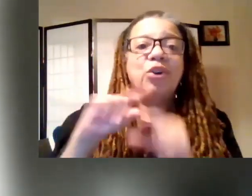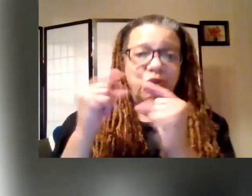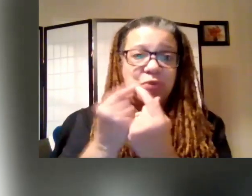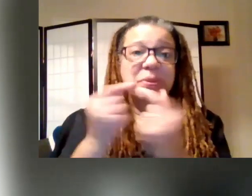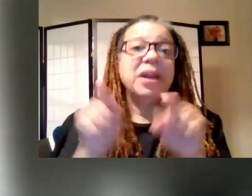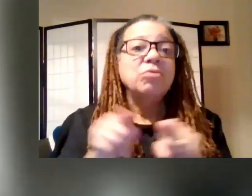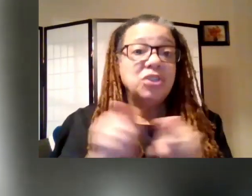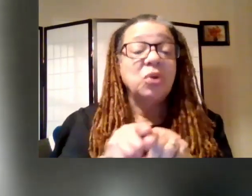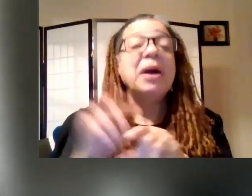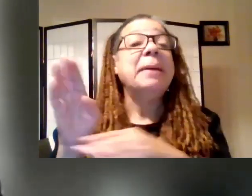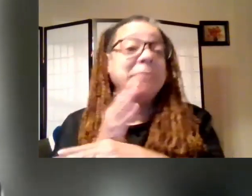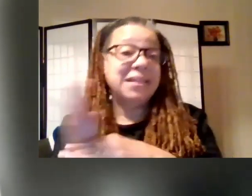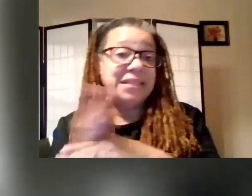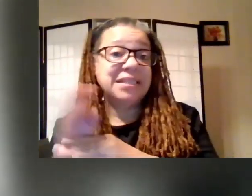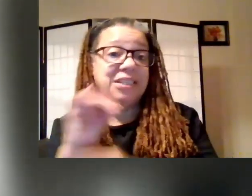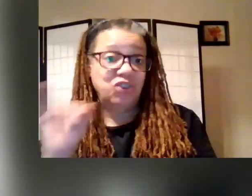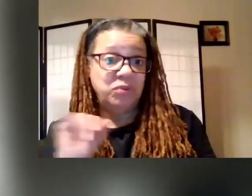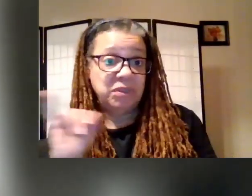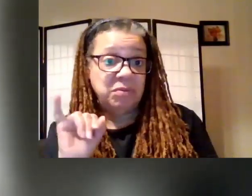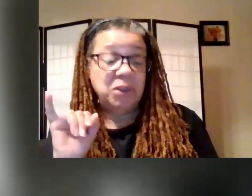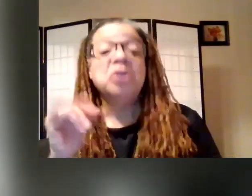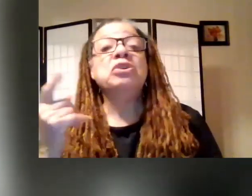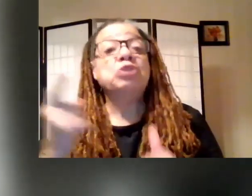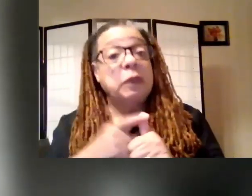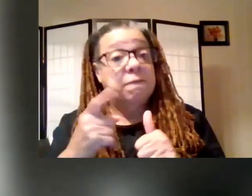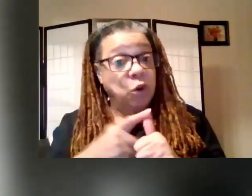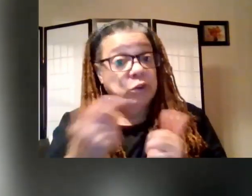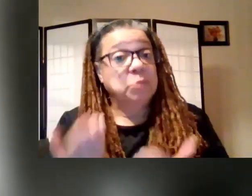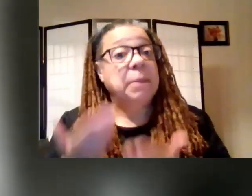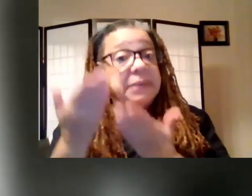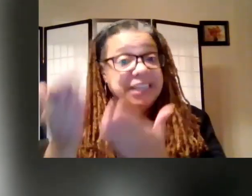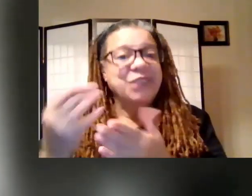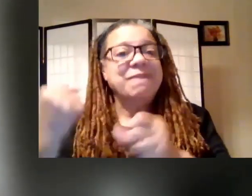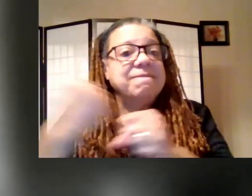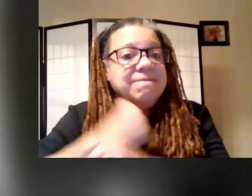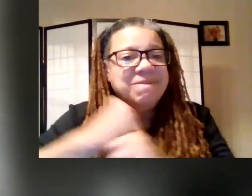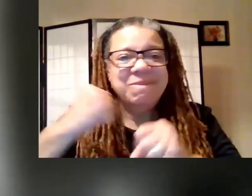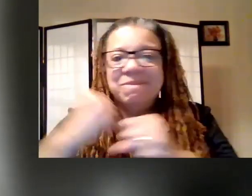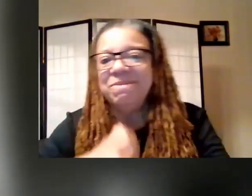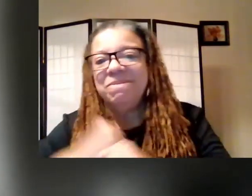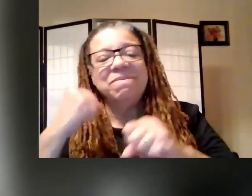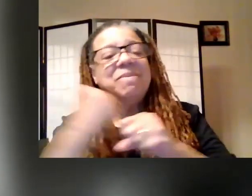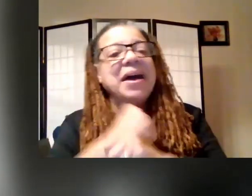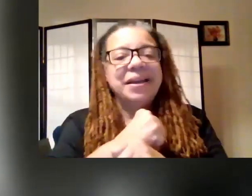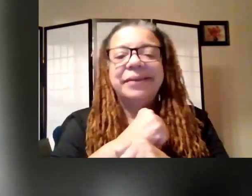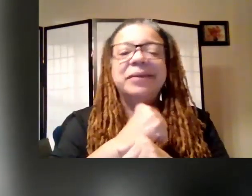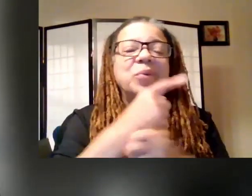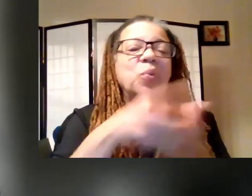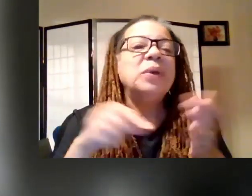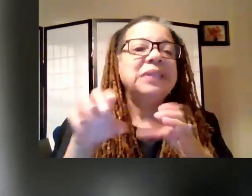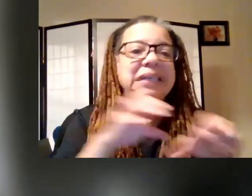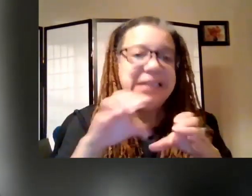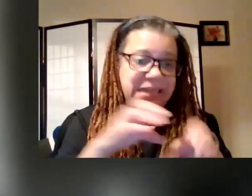commercially insured folks. So the first proposition actually was all about fighting back the harm that they had done to the